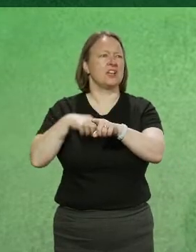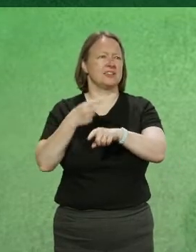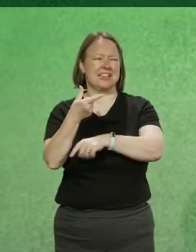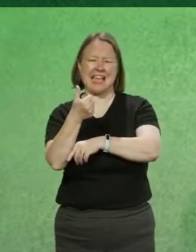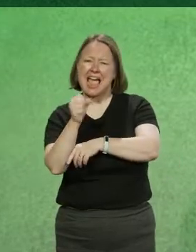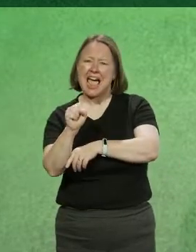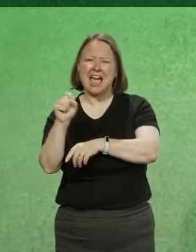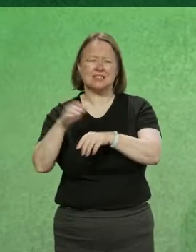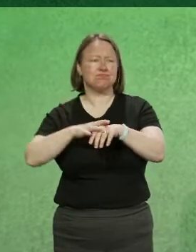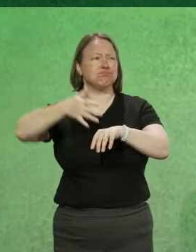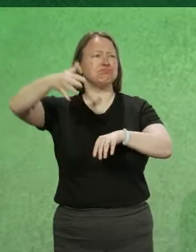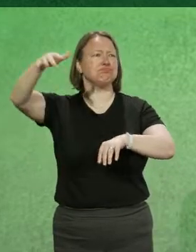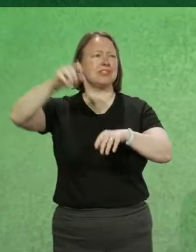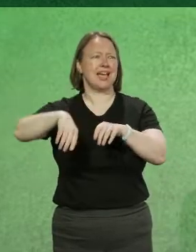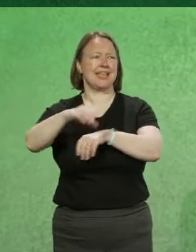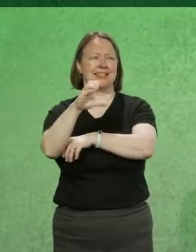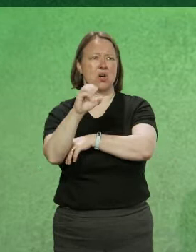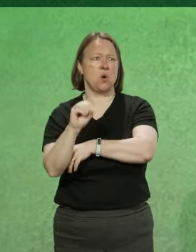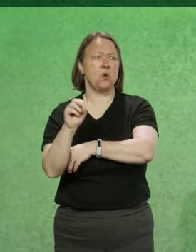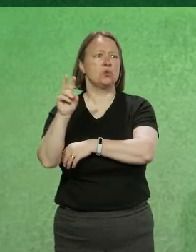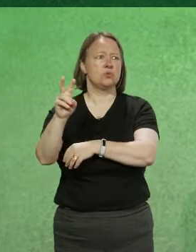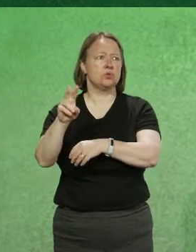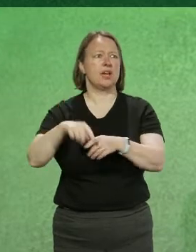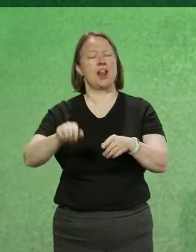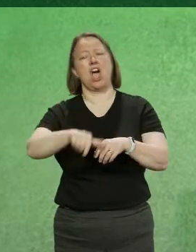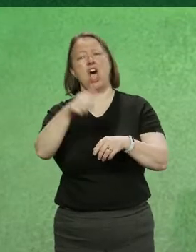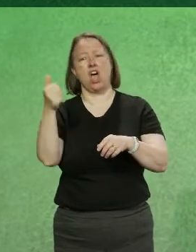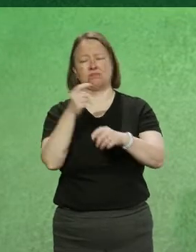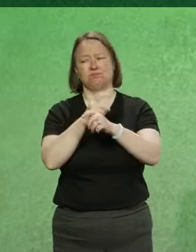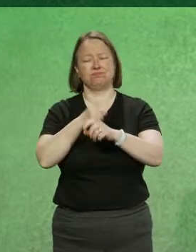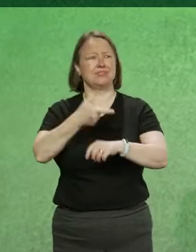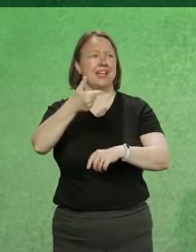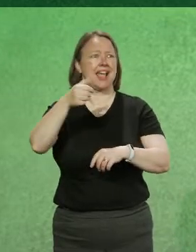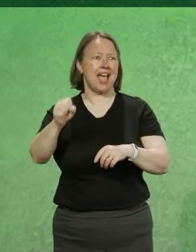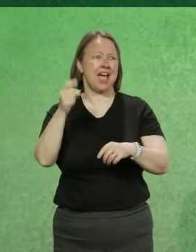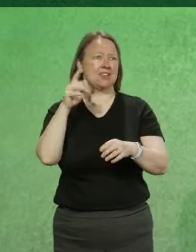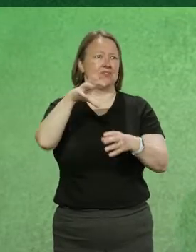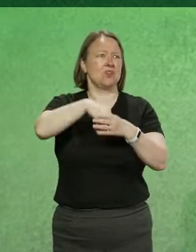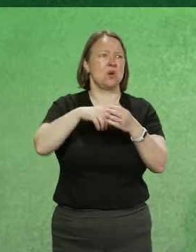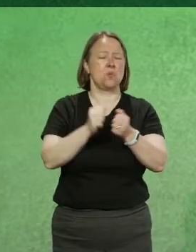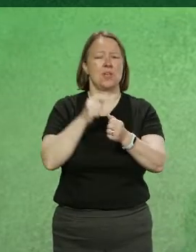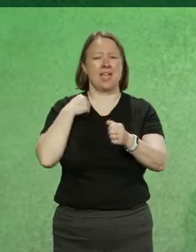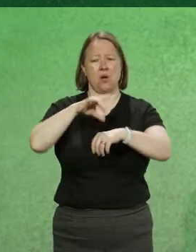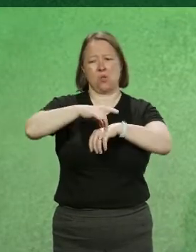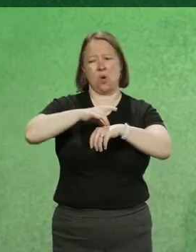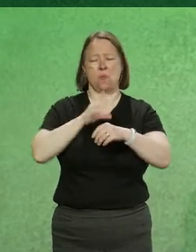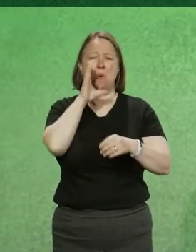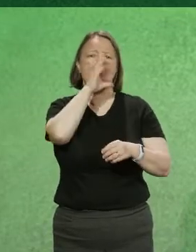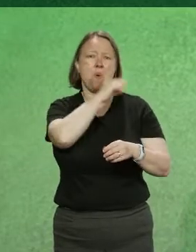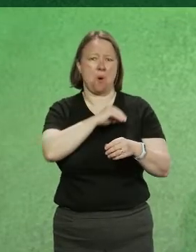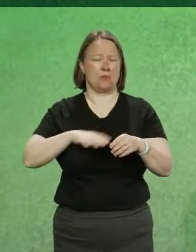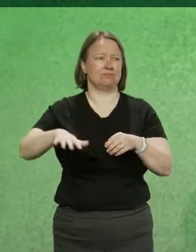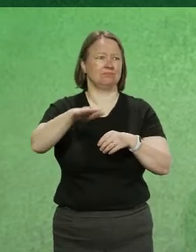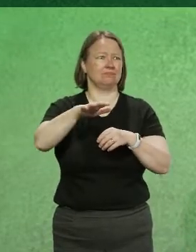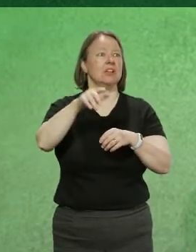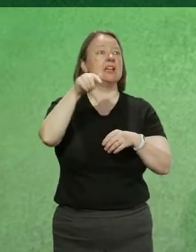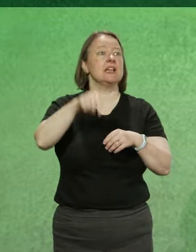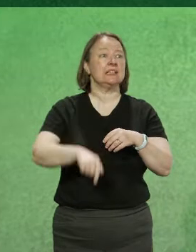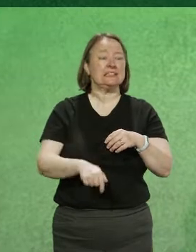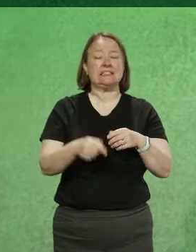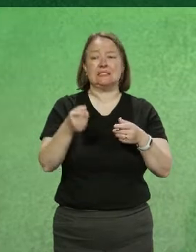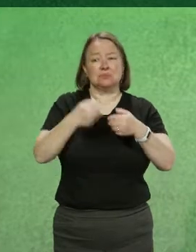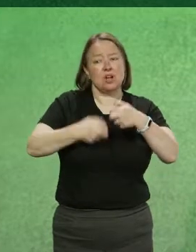as carbon dioxide, sulfur oxide, which all contribute to global warming. This menace has led